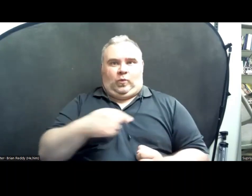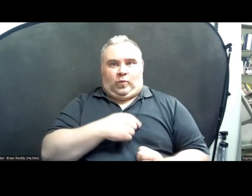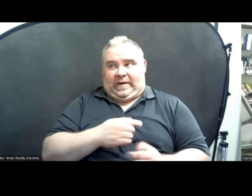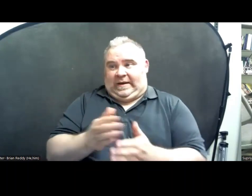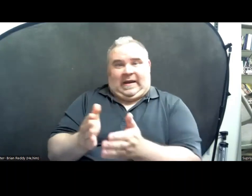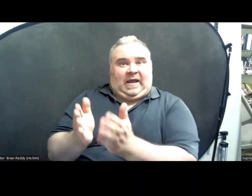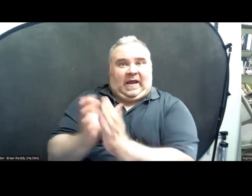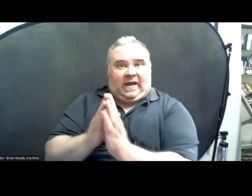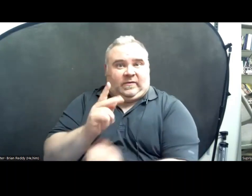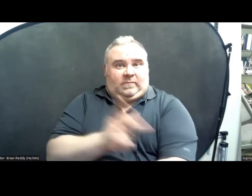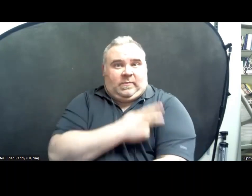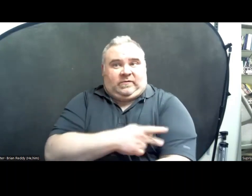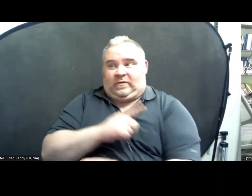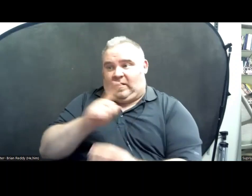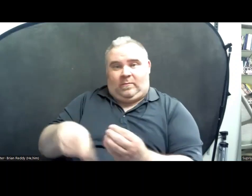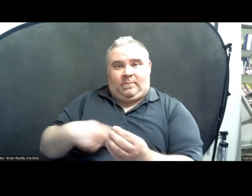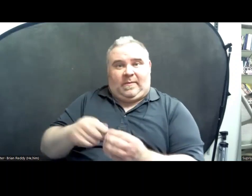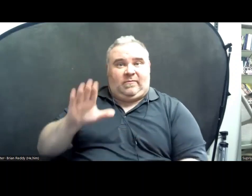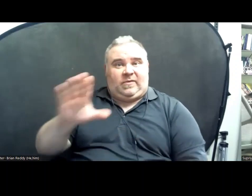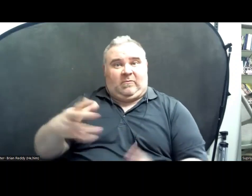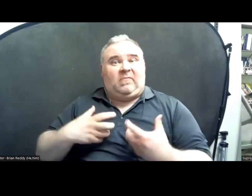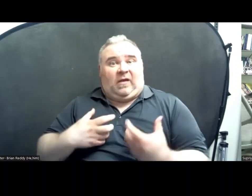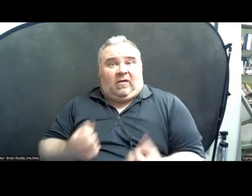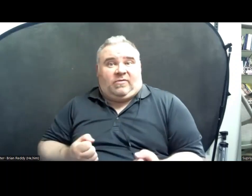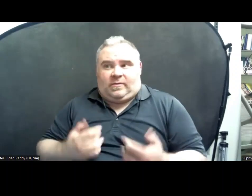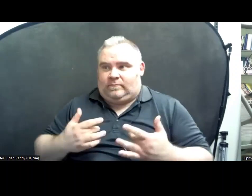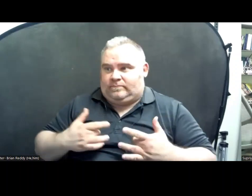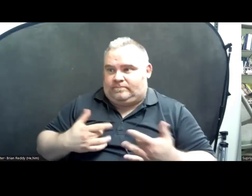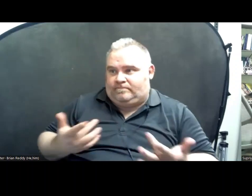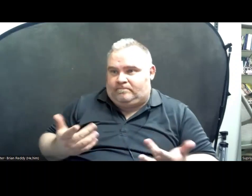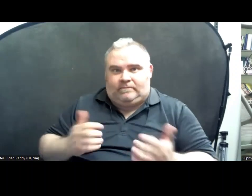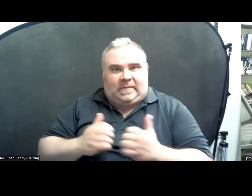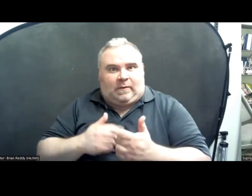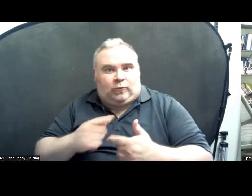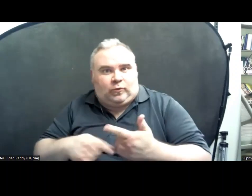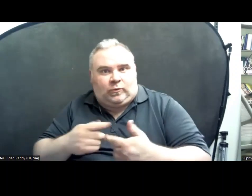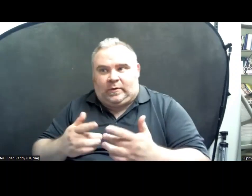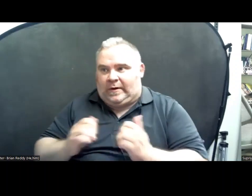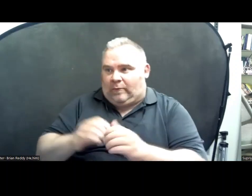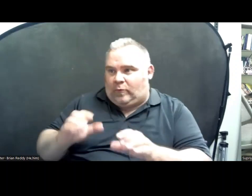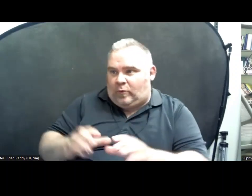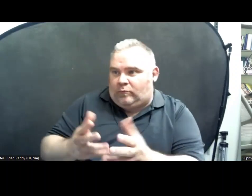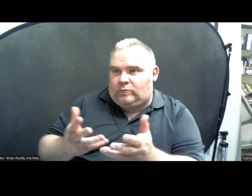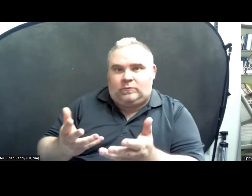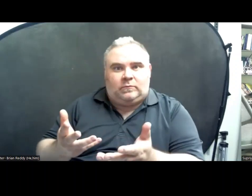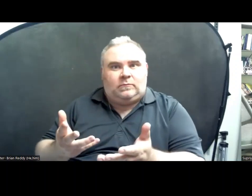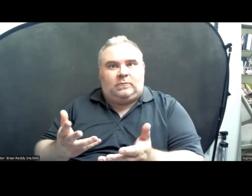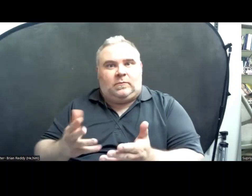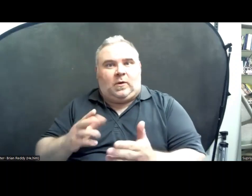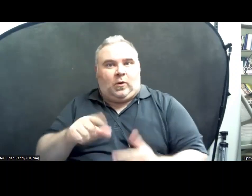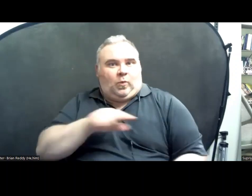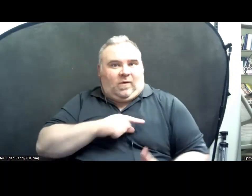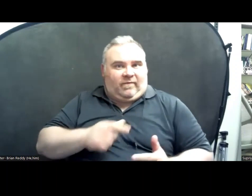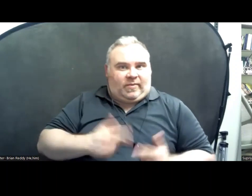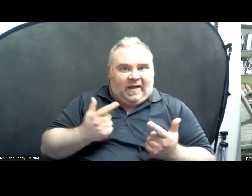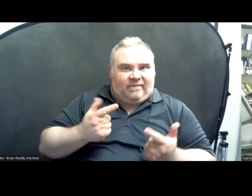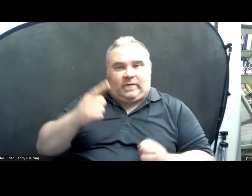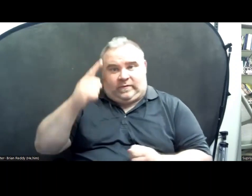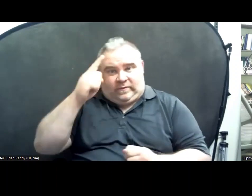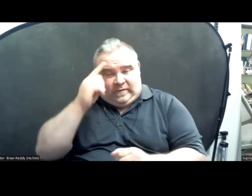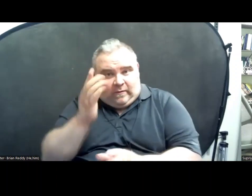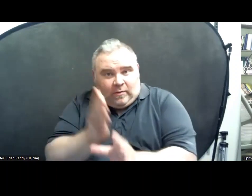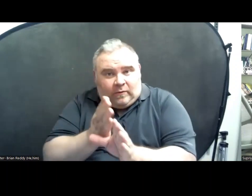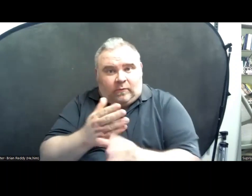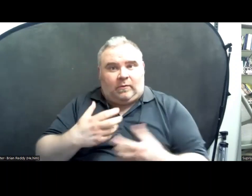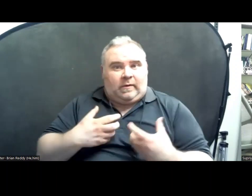patients about their health status and ask them how they're doing in terms of quality of life, psychological health,